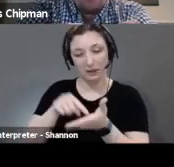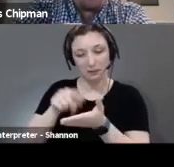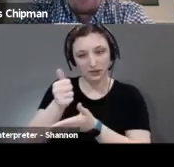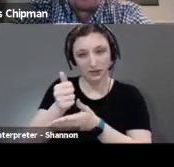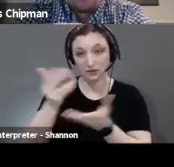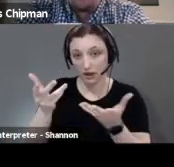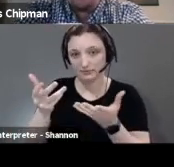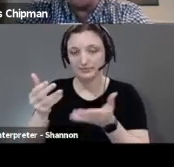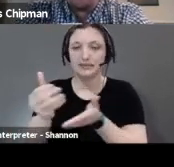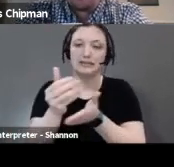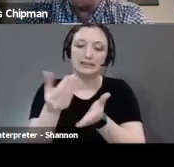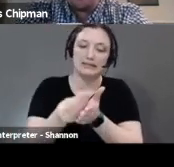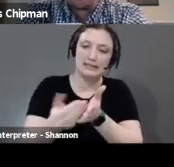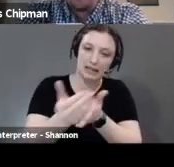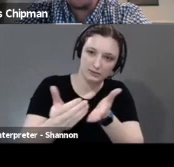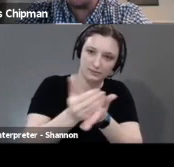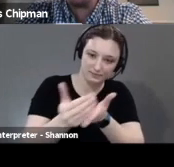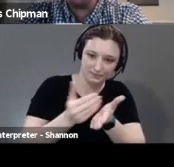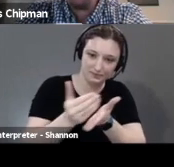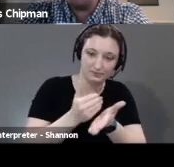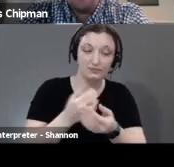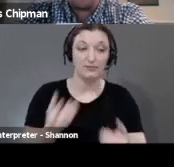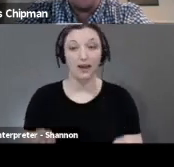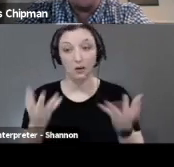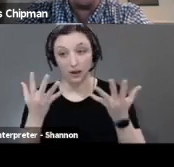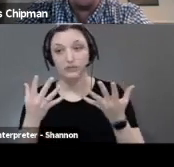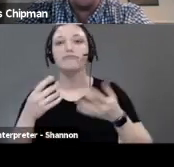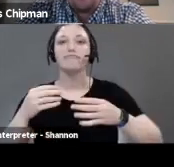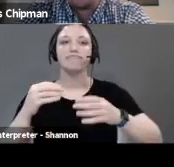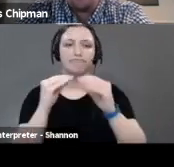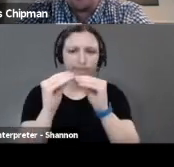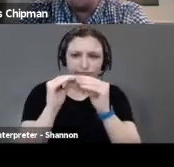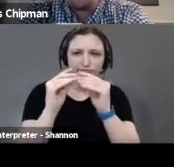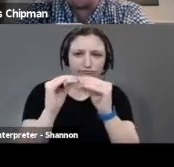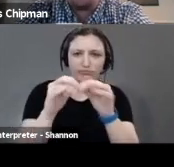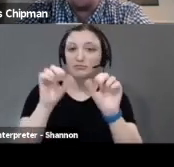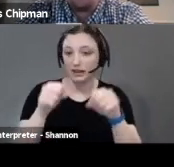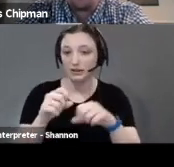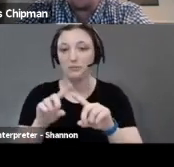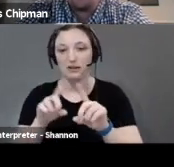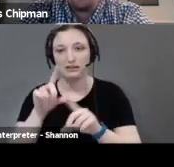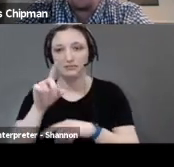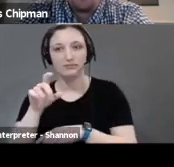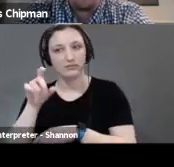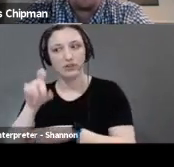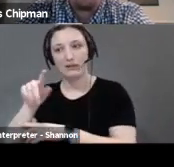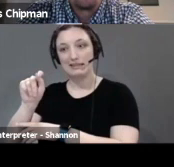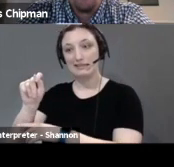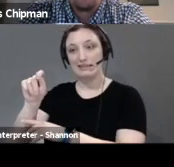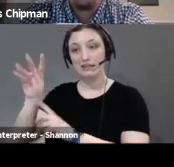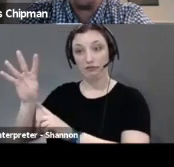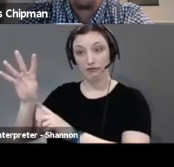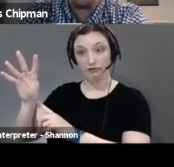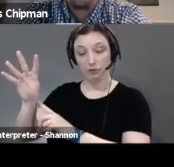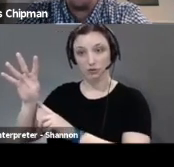the amount of that salary is something that can be discussed, but it has to be a T4 salary in order to be eligible for